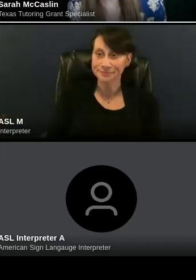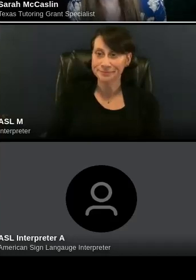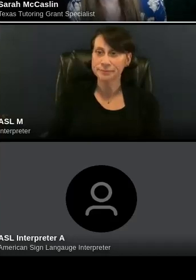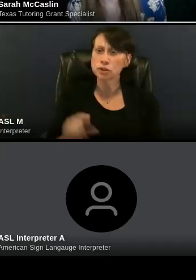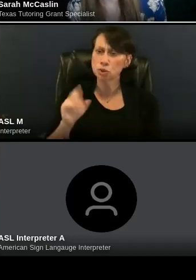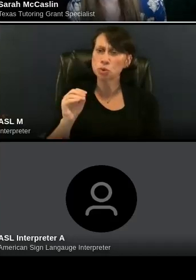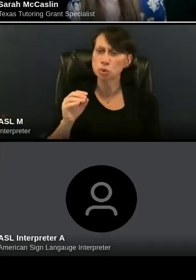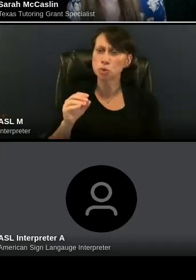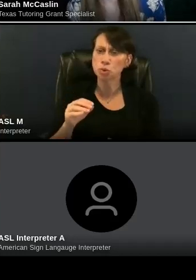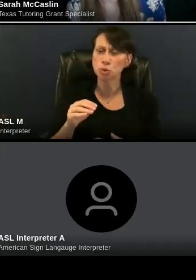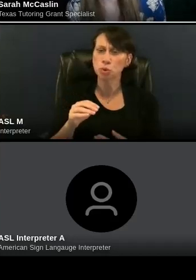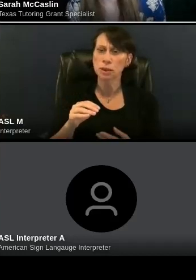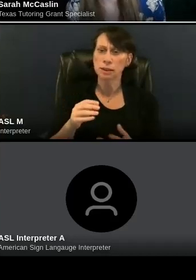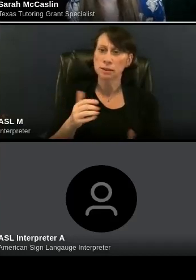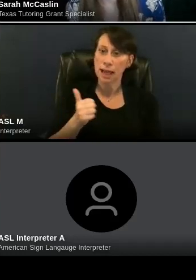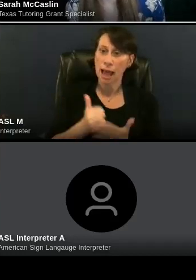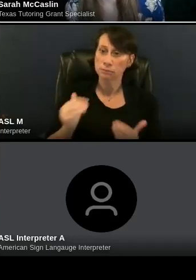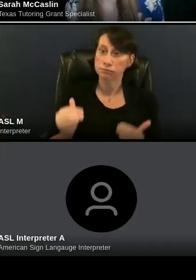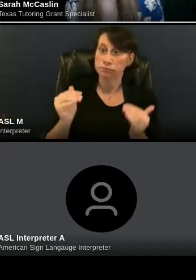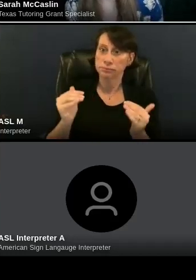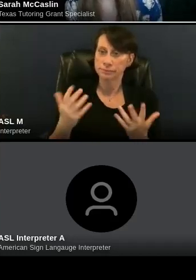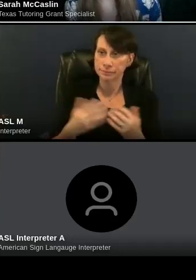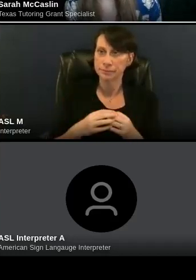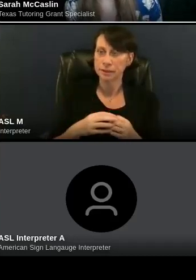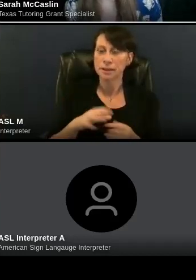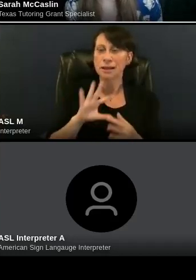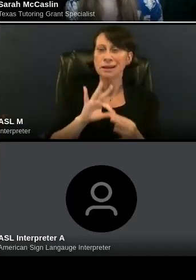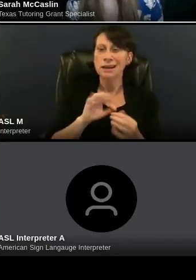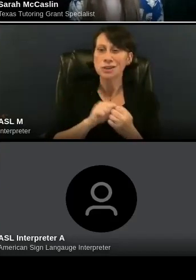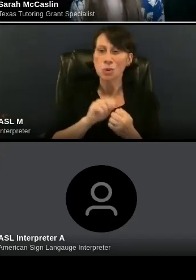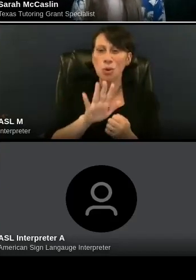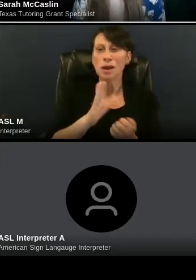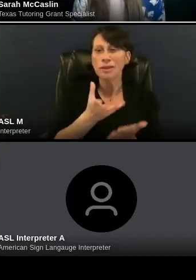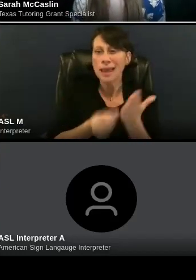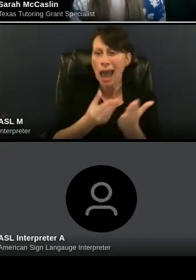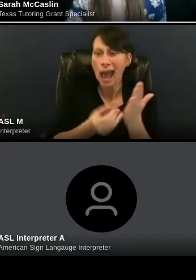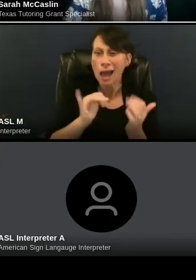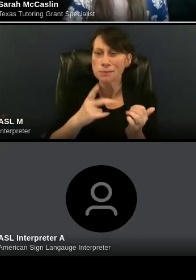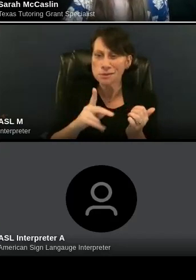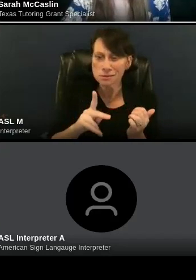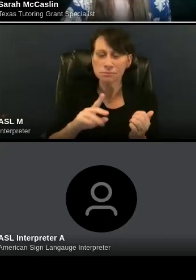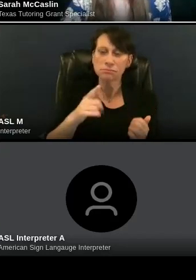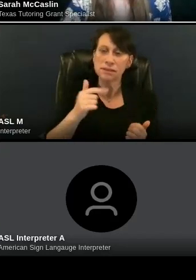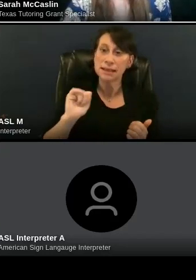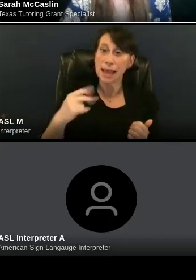to move the needle forward for students when it comes to learning loss and gaps and things of that nature?